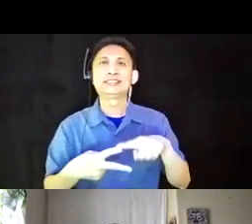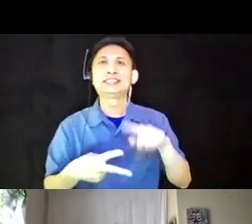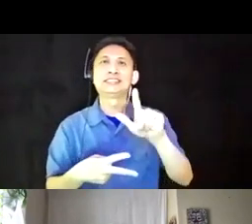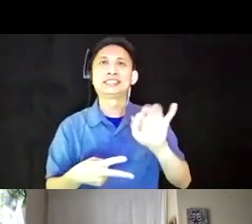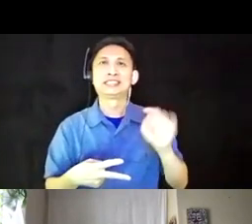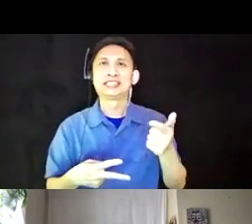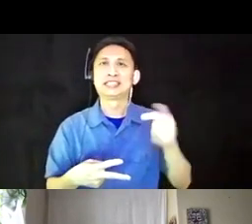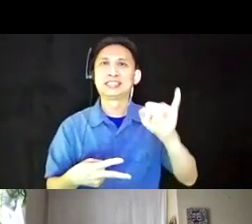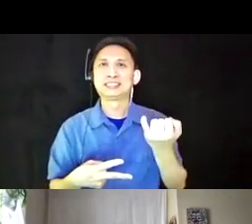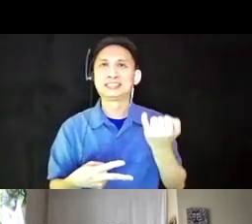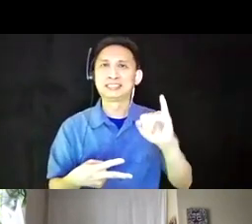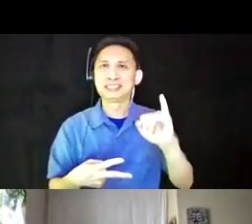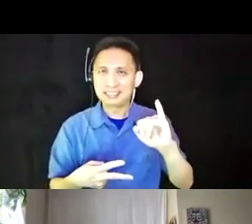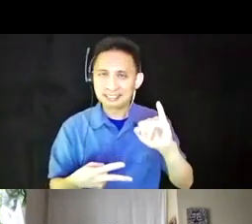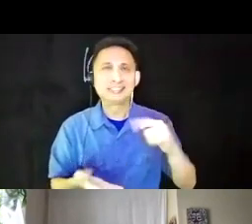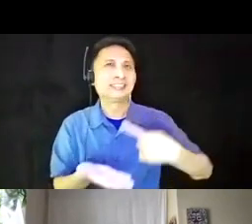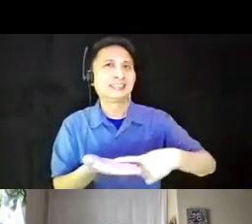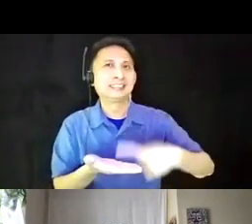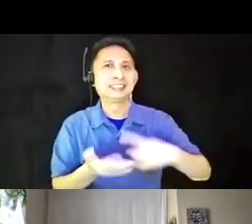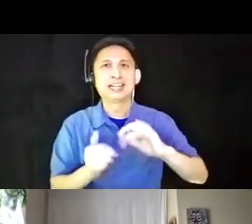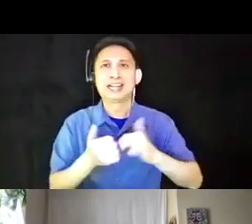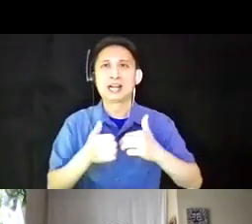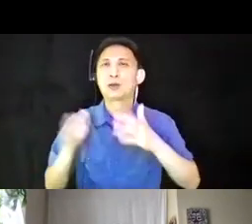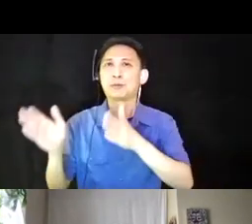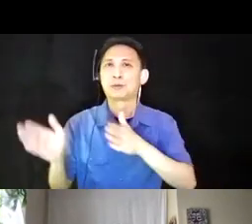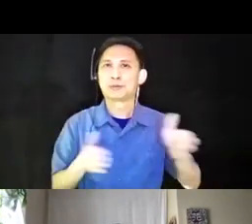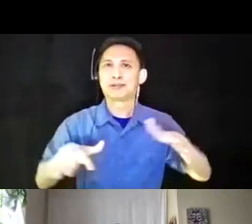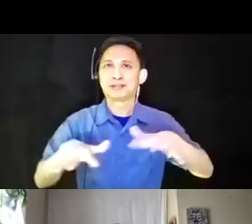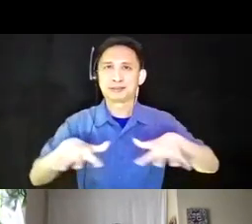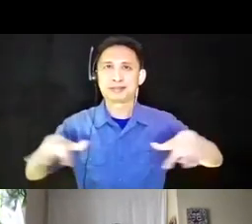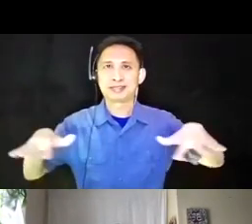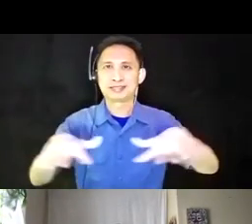about how we can prepare our space for practice.